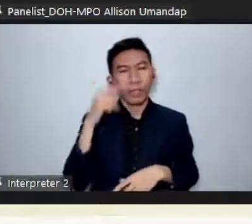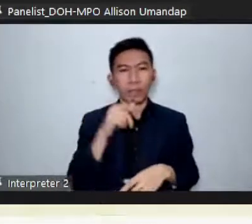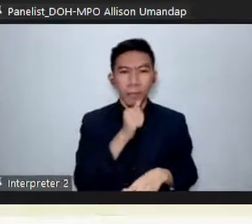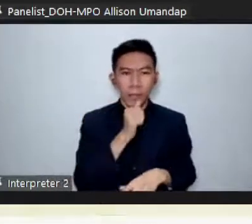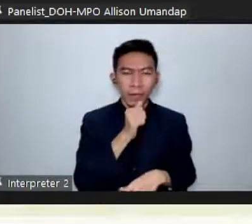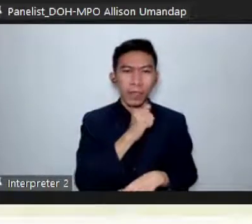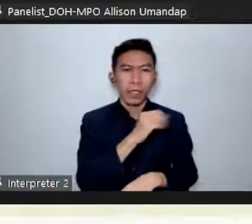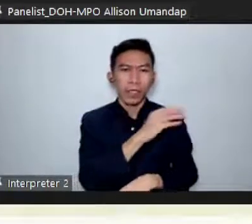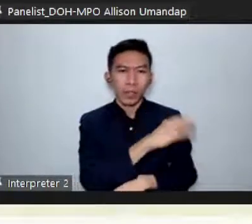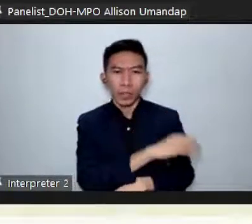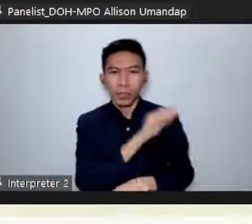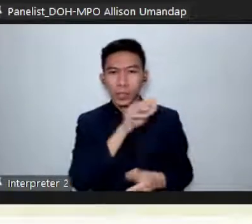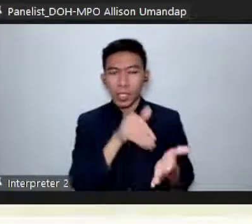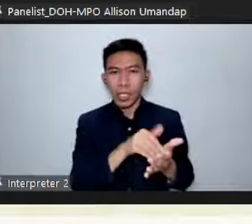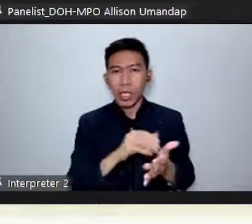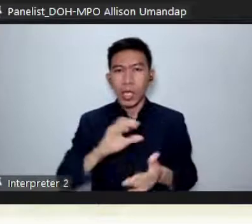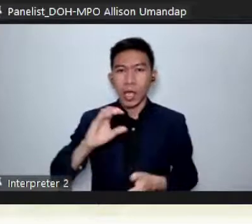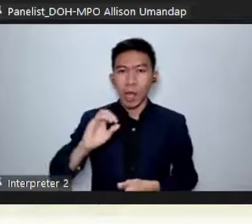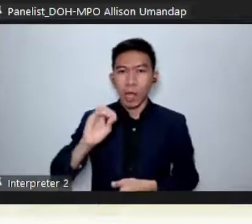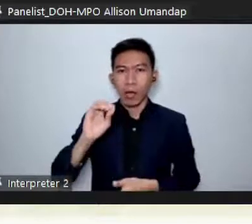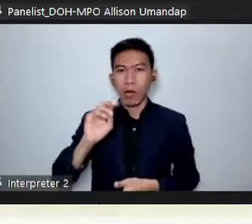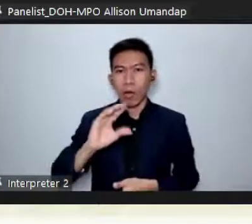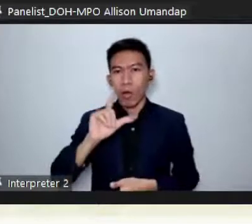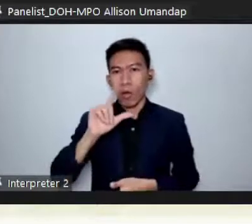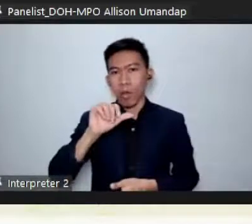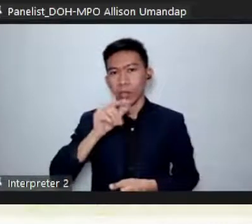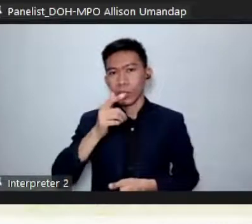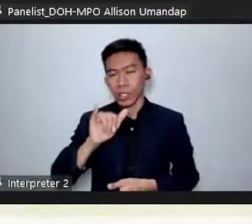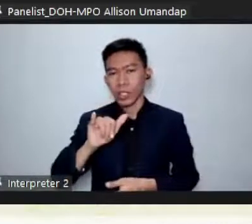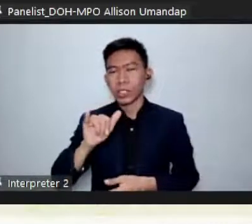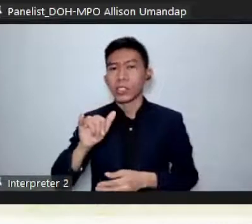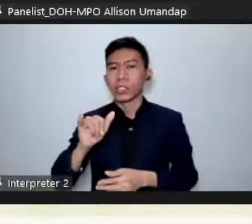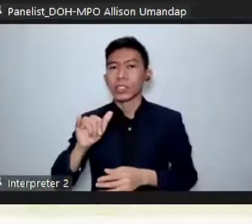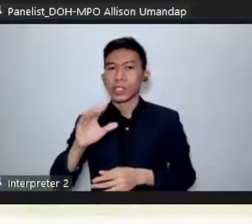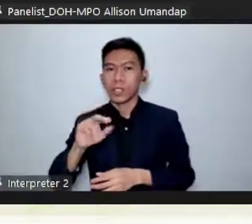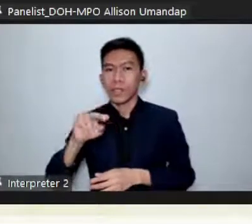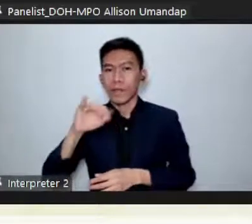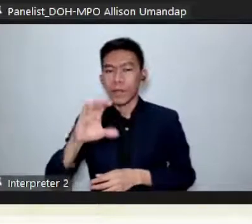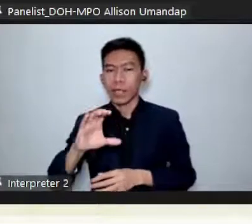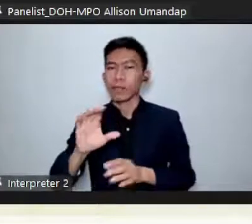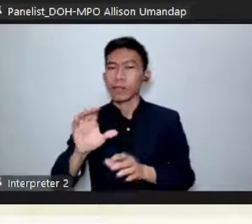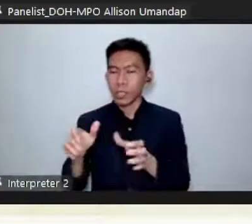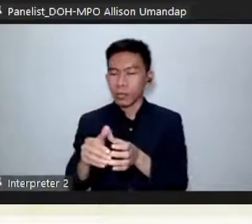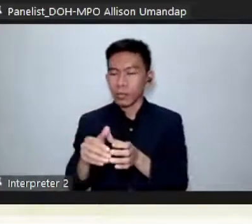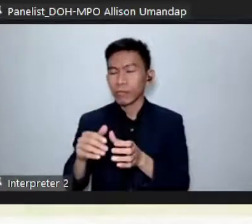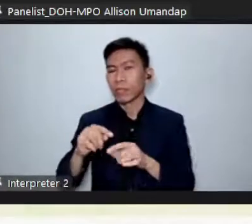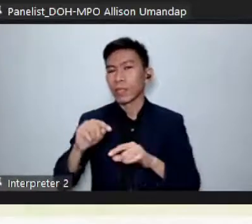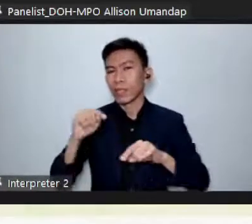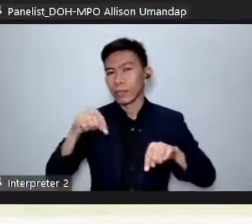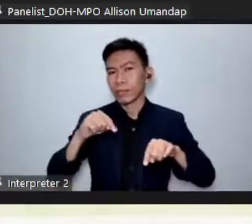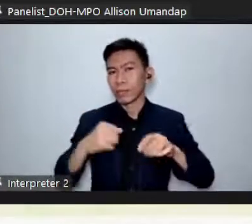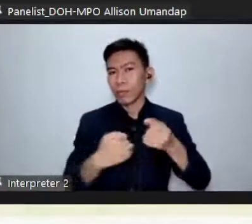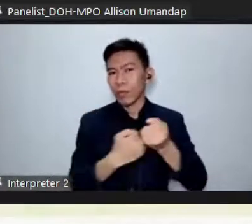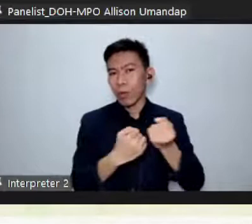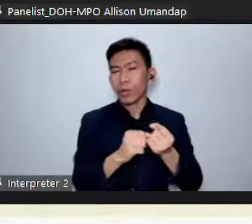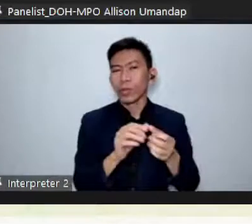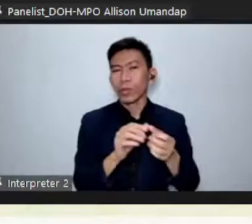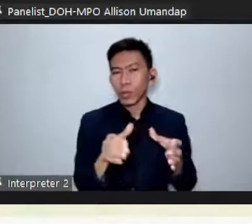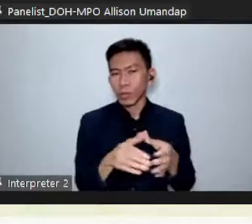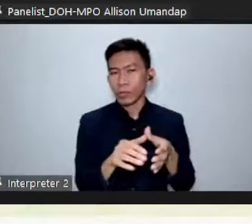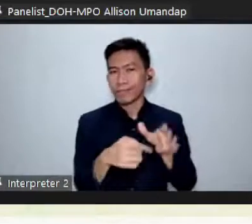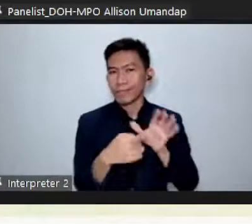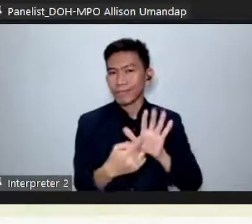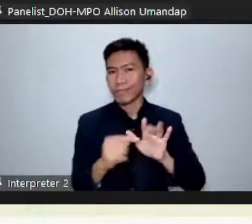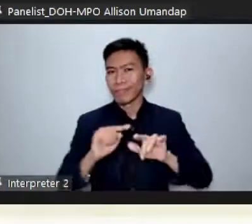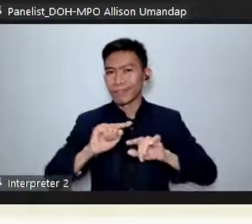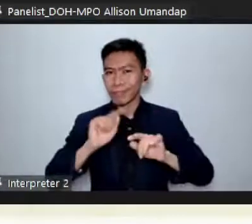clinics, oncology-focused civic society, and patient support groups, reflecting the specific areas I